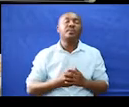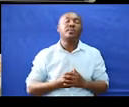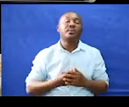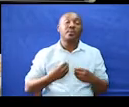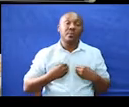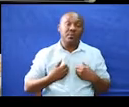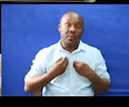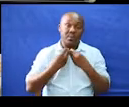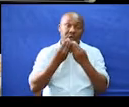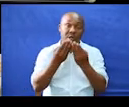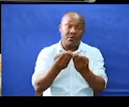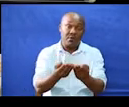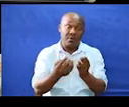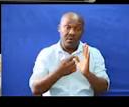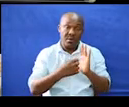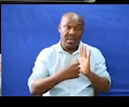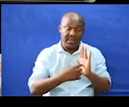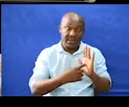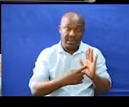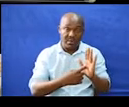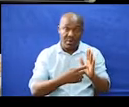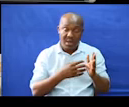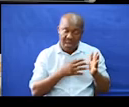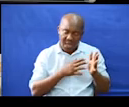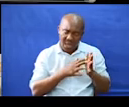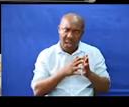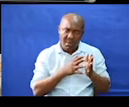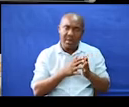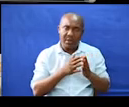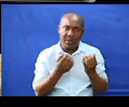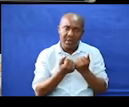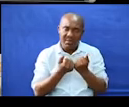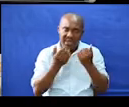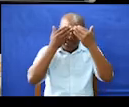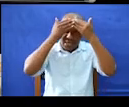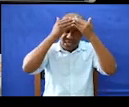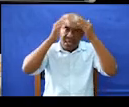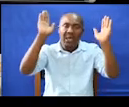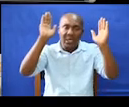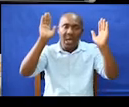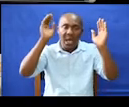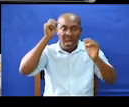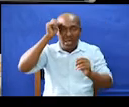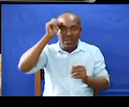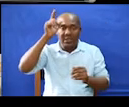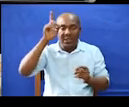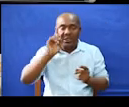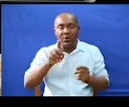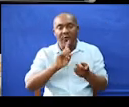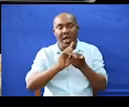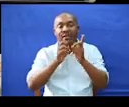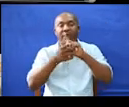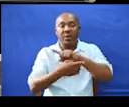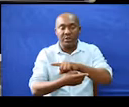to elaborate and make us clear understanding about the term evolution. Taking an example,